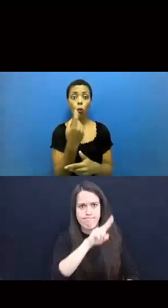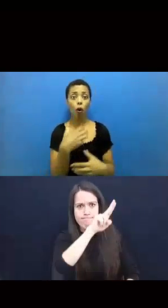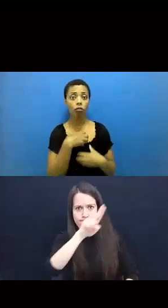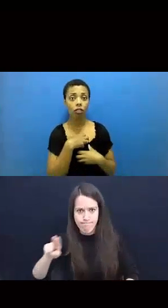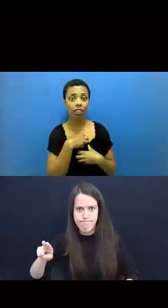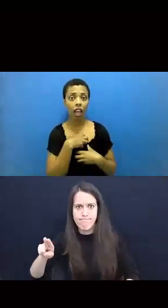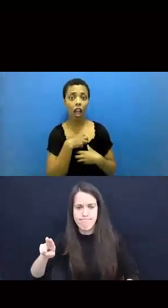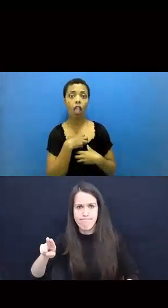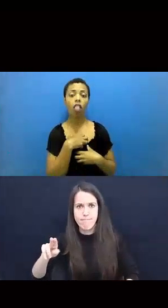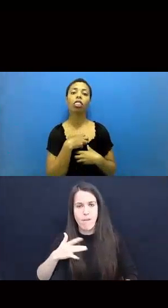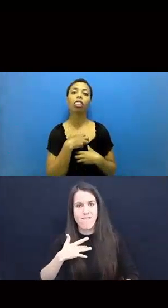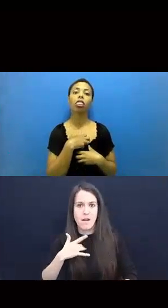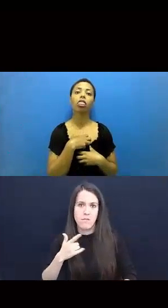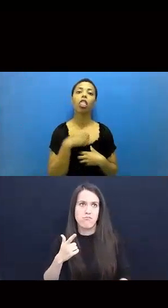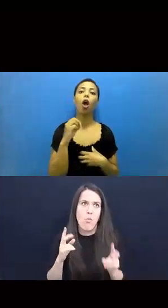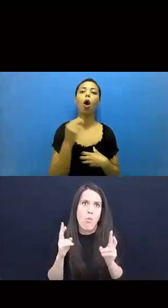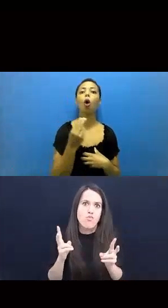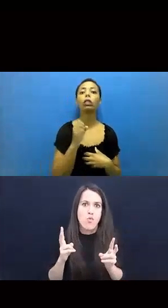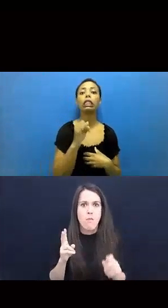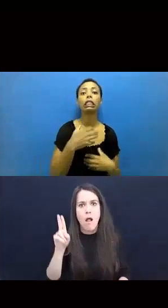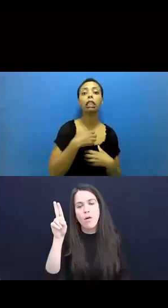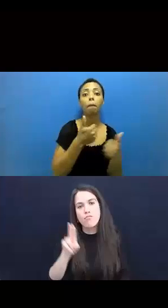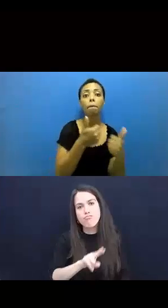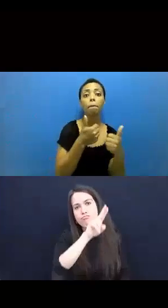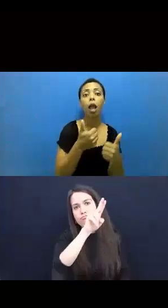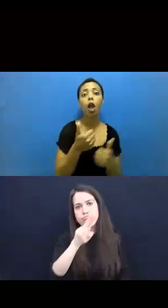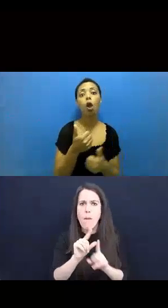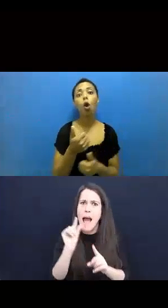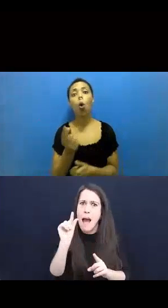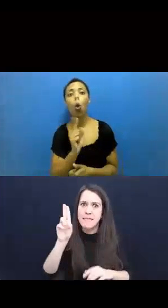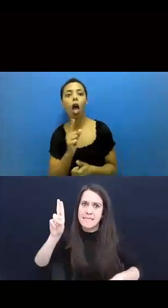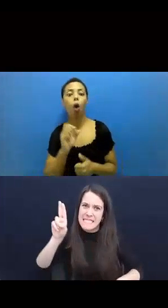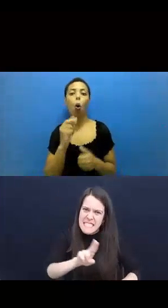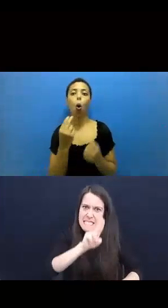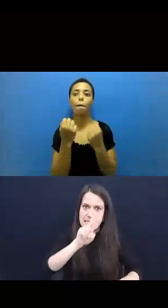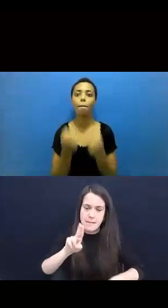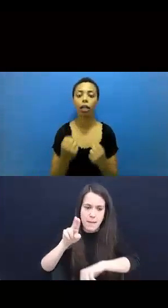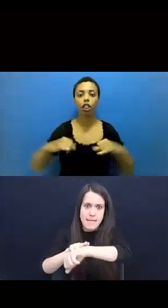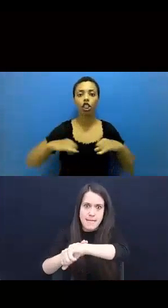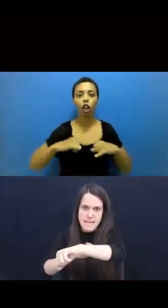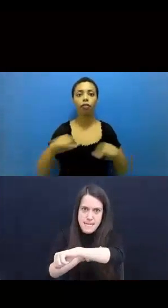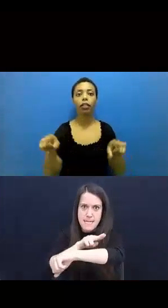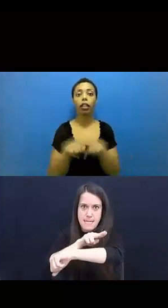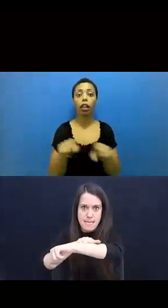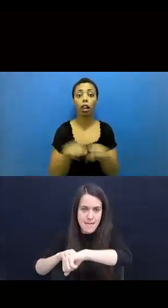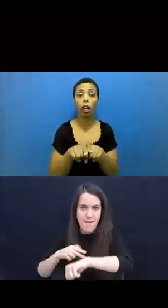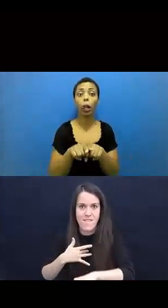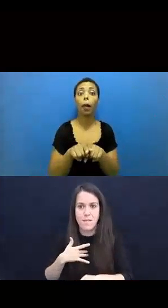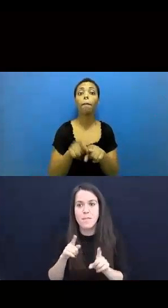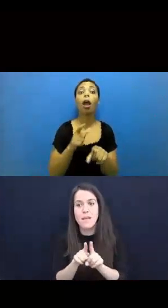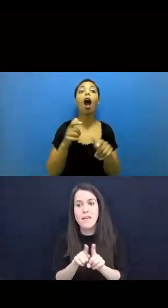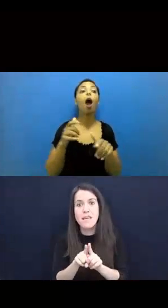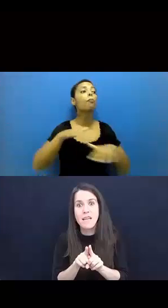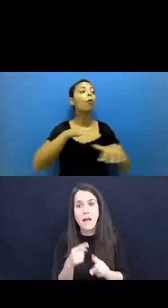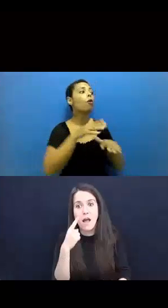be normal or like heavy, yeah. Also the direction of movements, that